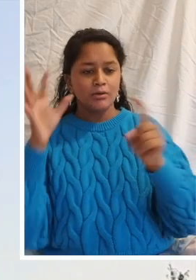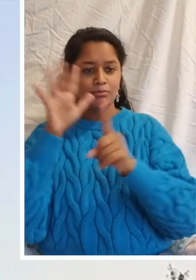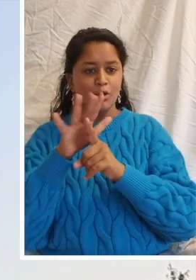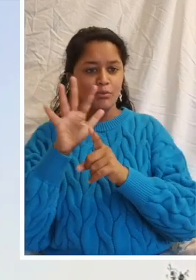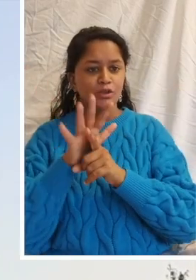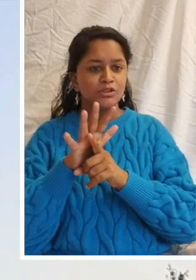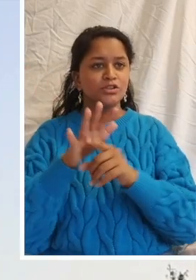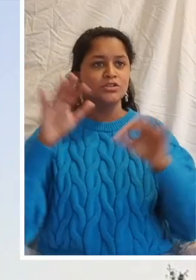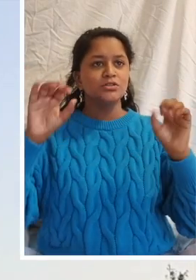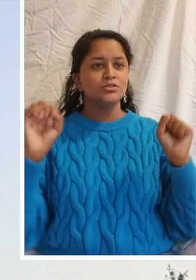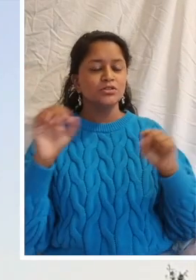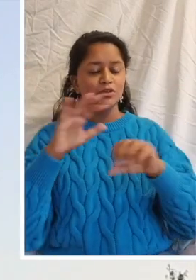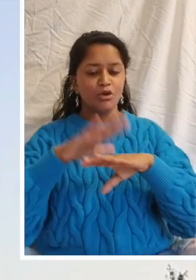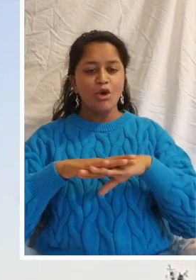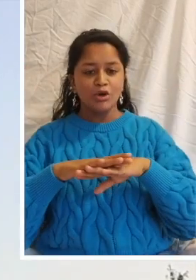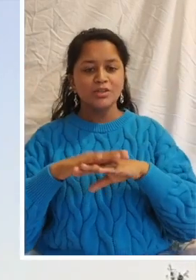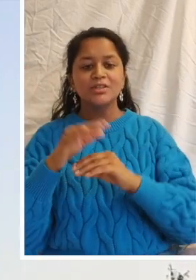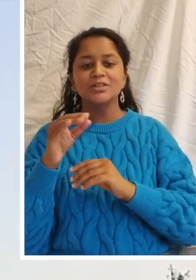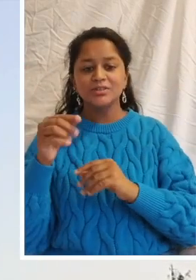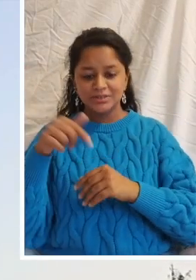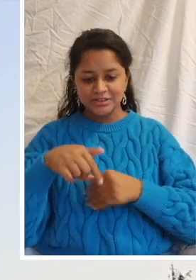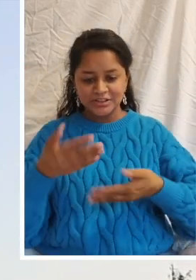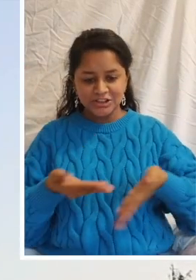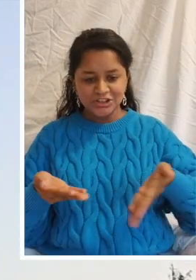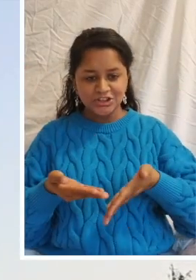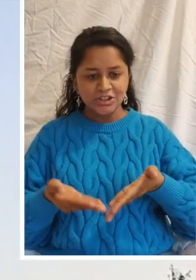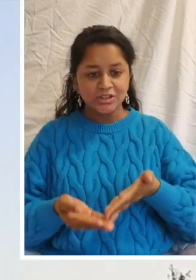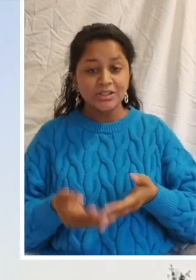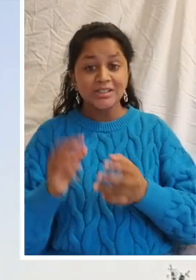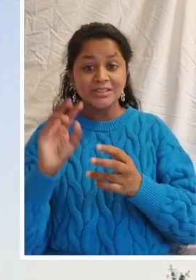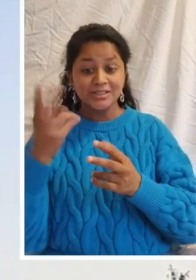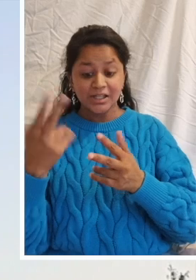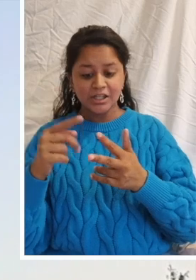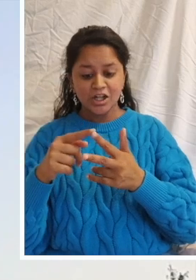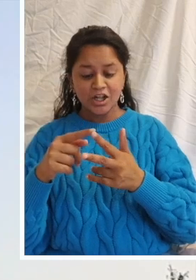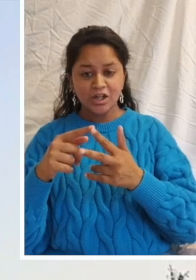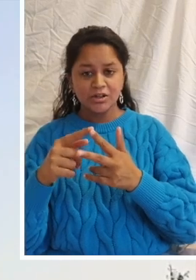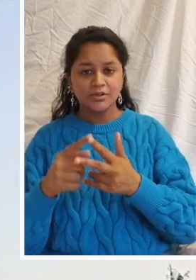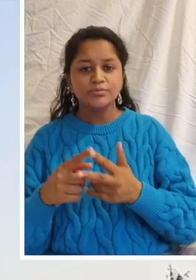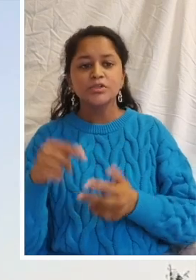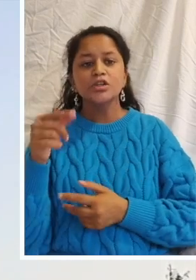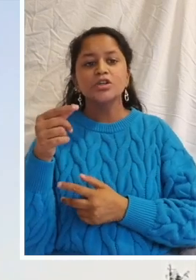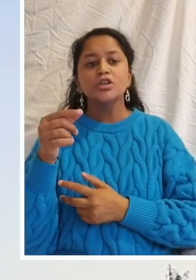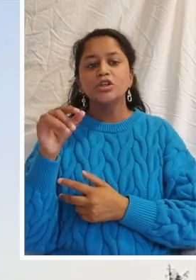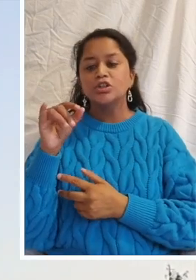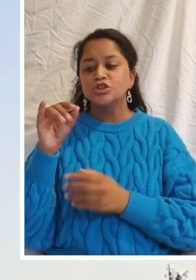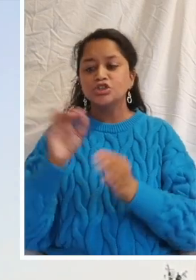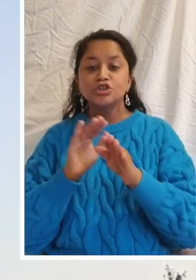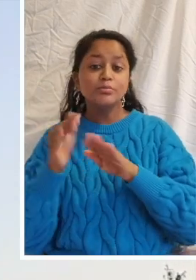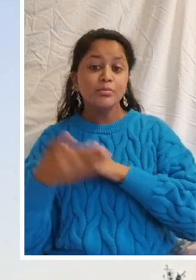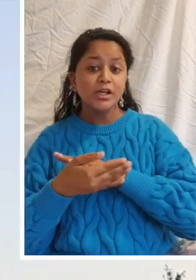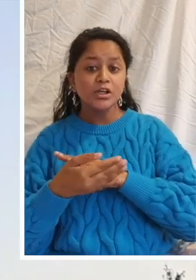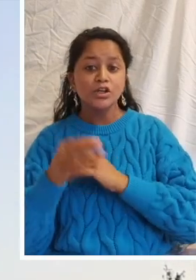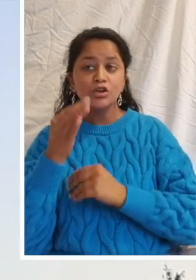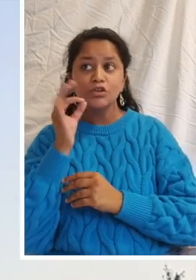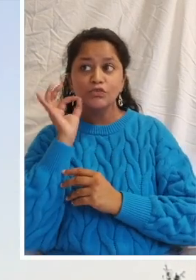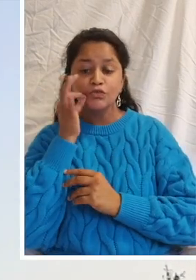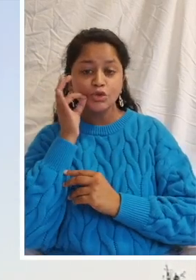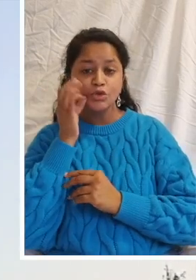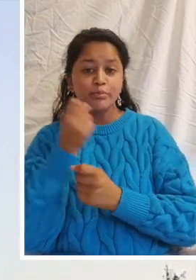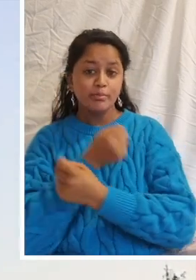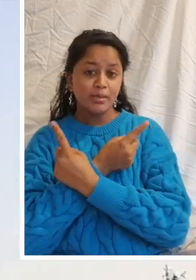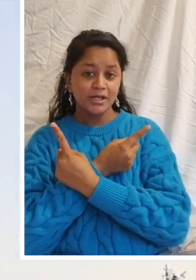species, but they are what they lack in size, they make up for in just sheer numbers. There are hundreds and if not thousands of them